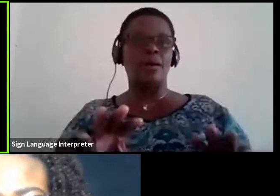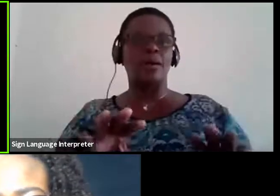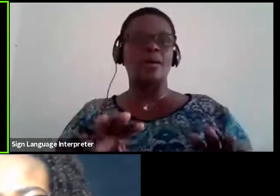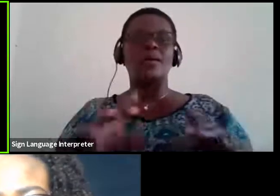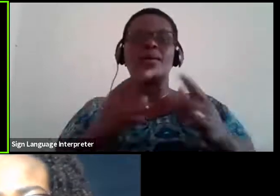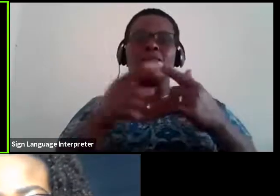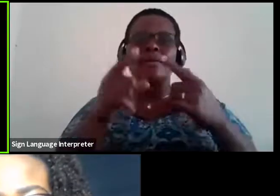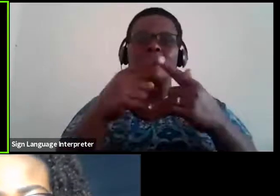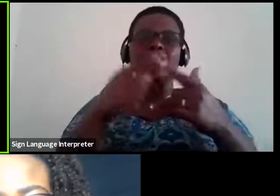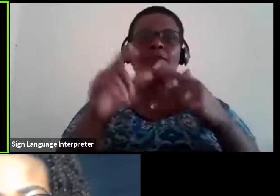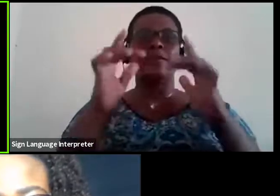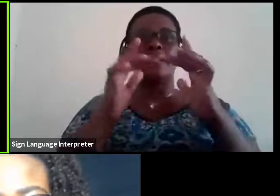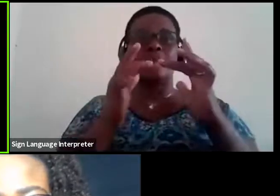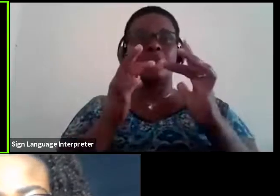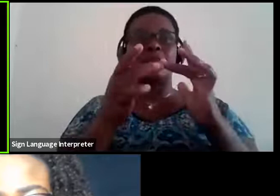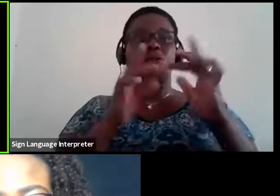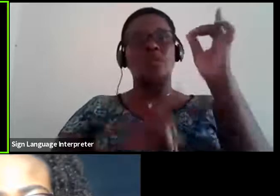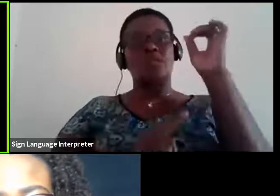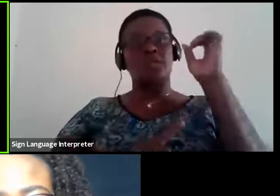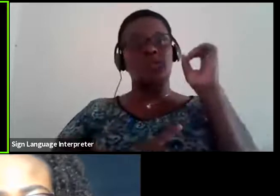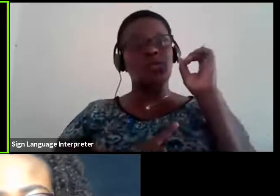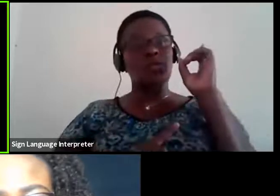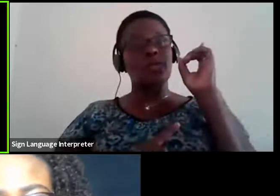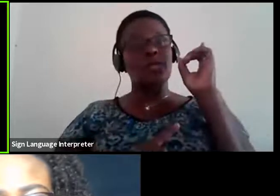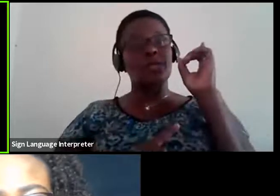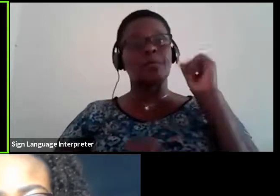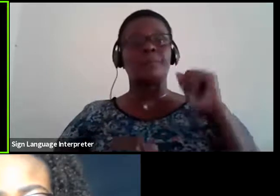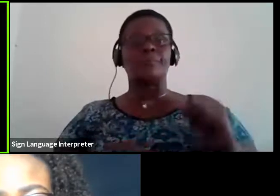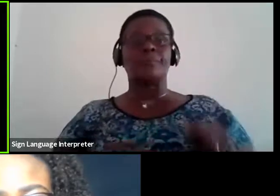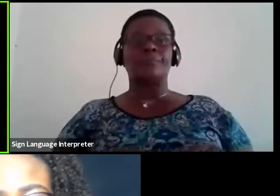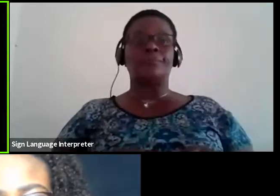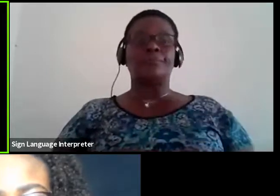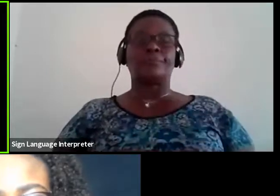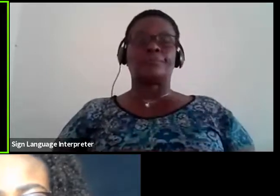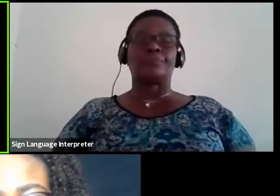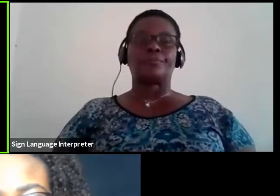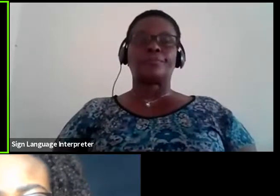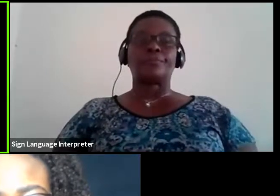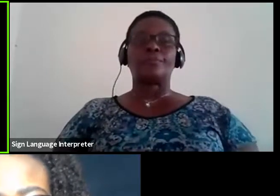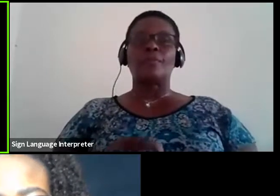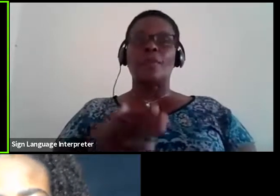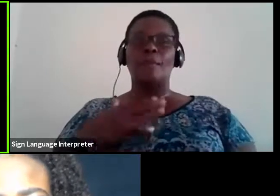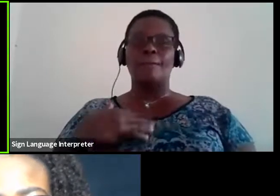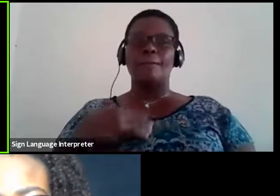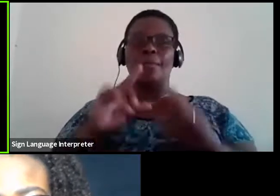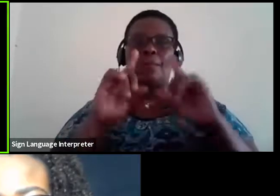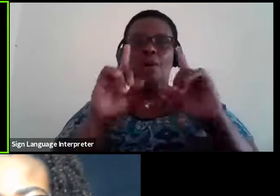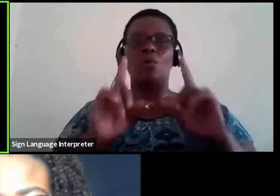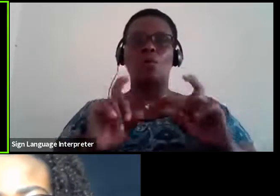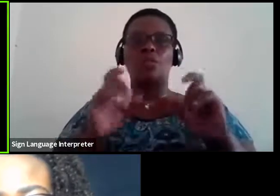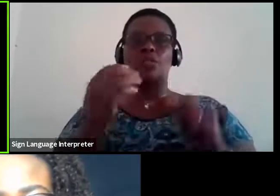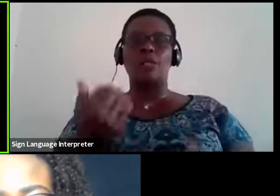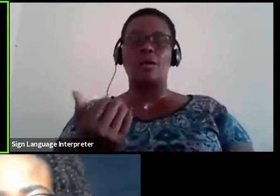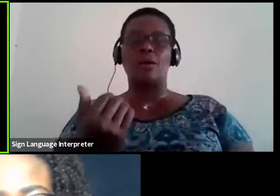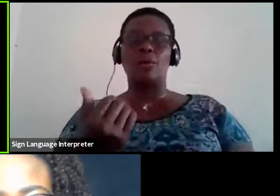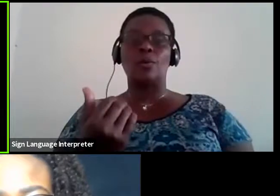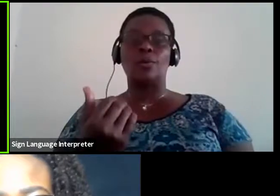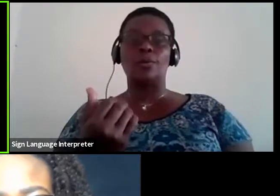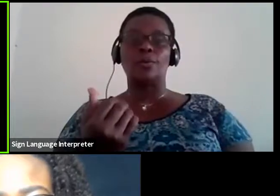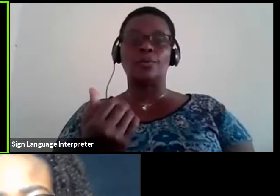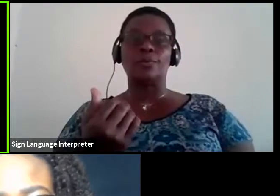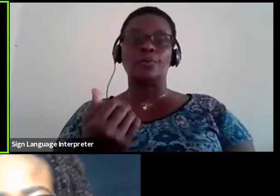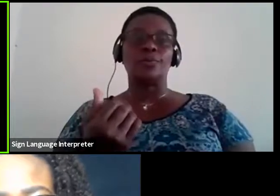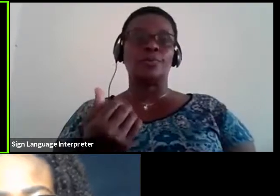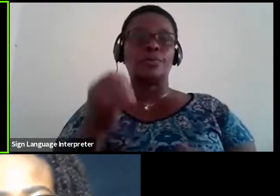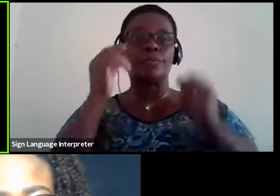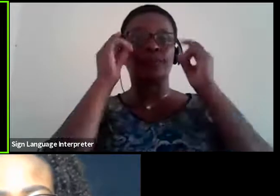security measures that one can take. And I think that can lead me to my next question, which is, you know, what Bulanda talks about,